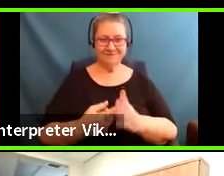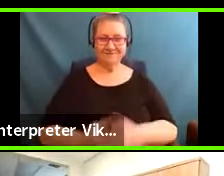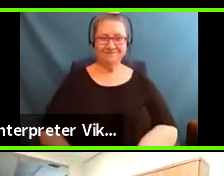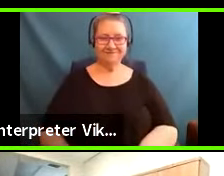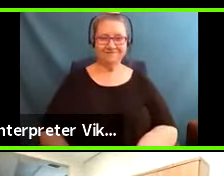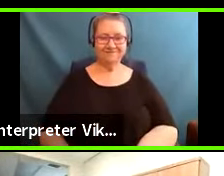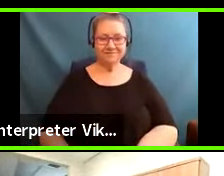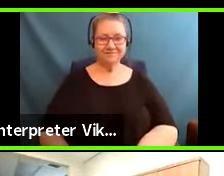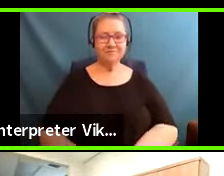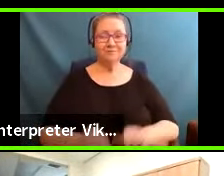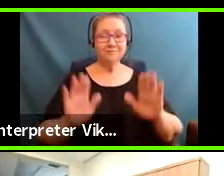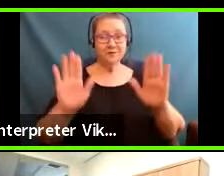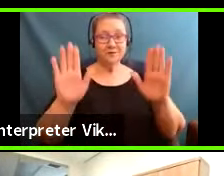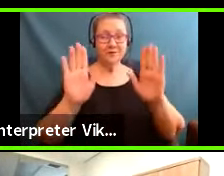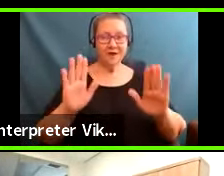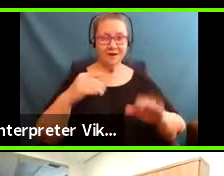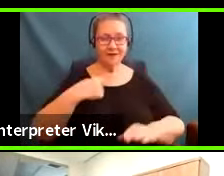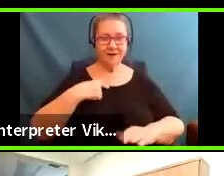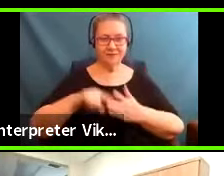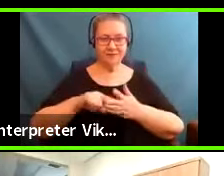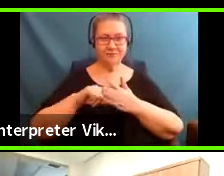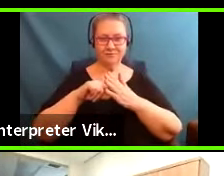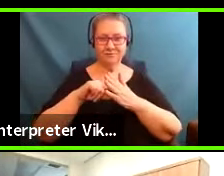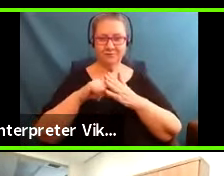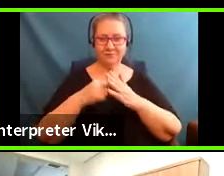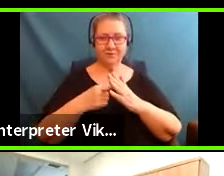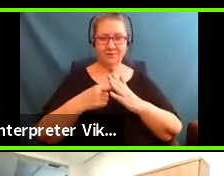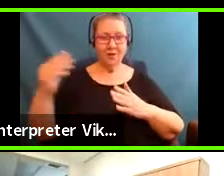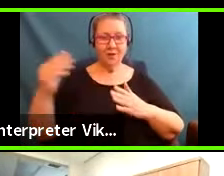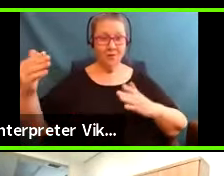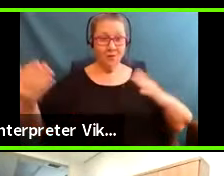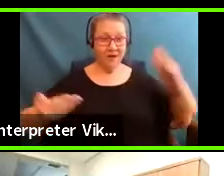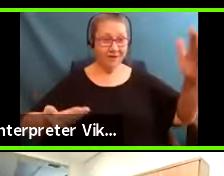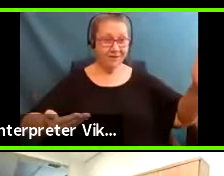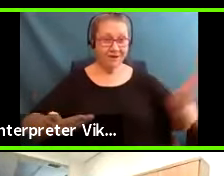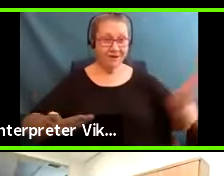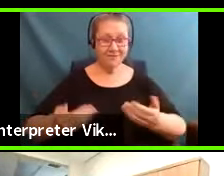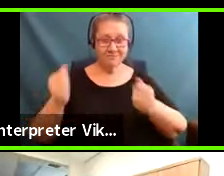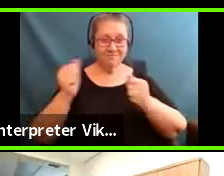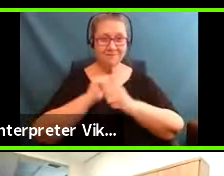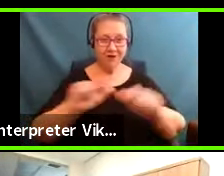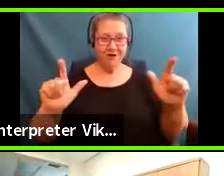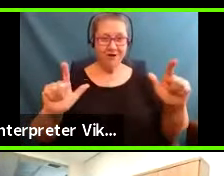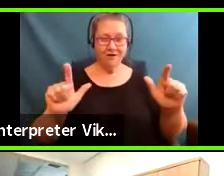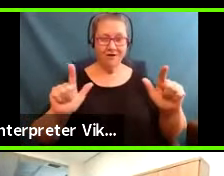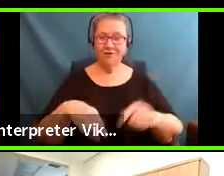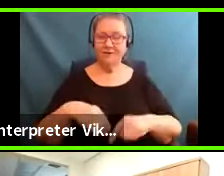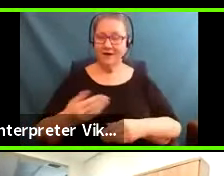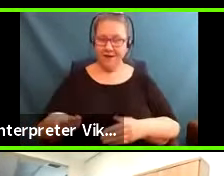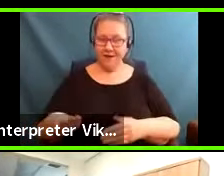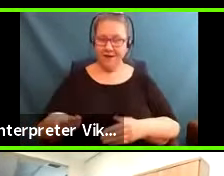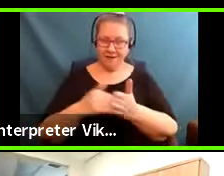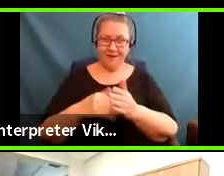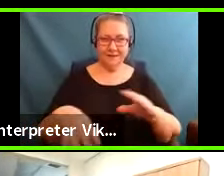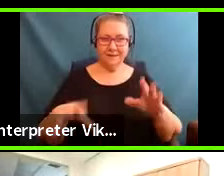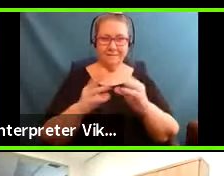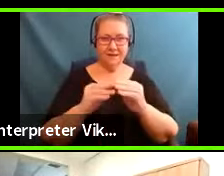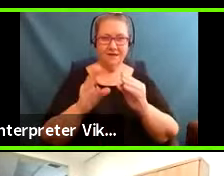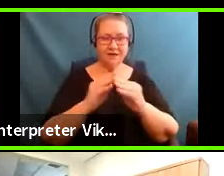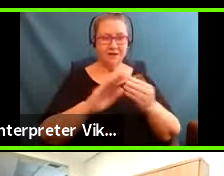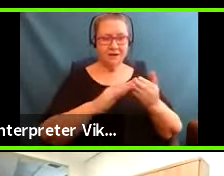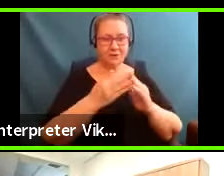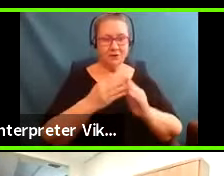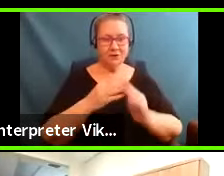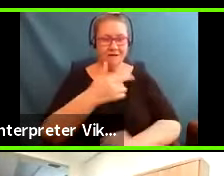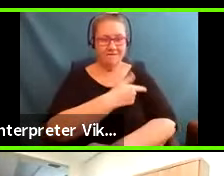Great. Well, I will jump in. I want to welcome everyone to another meeting of the Community Vaccine